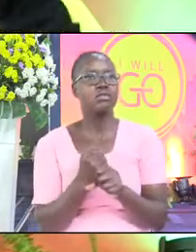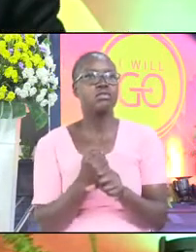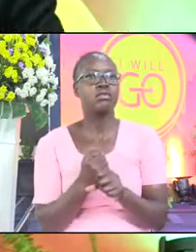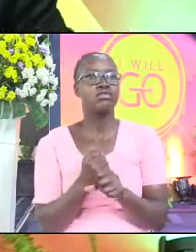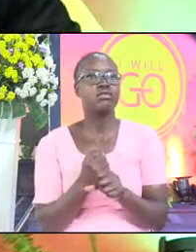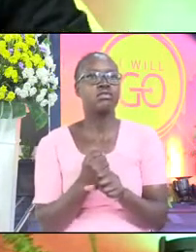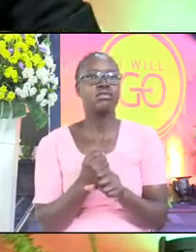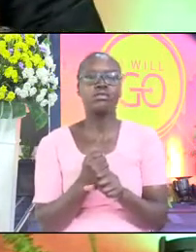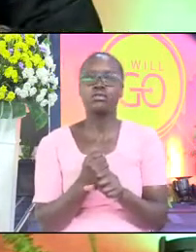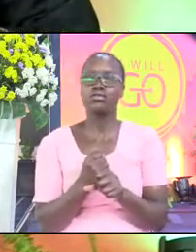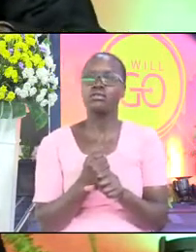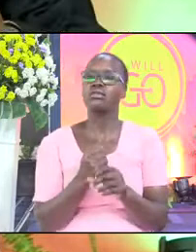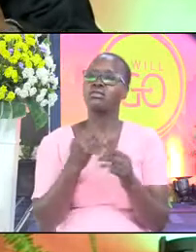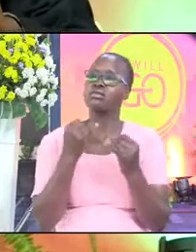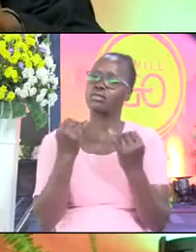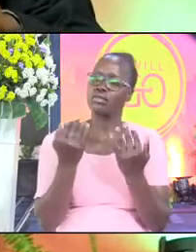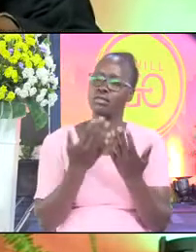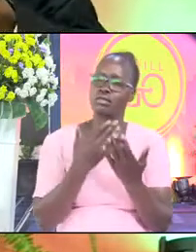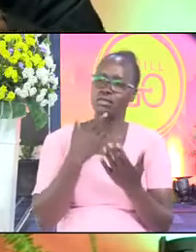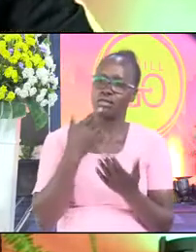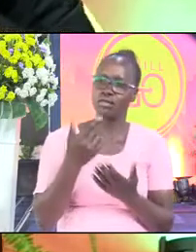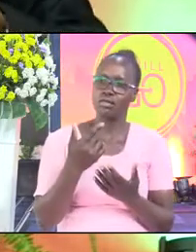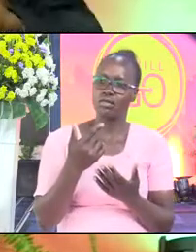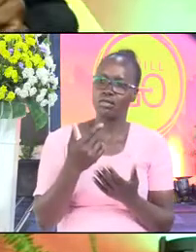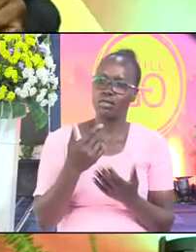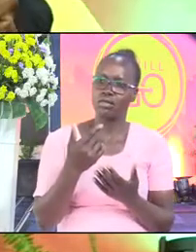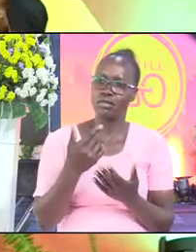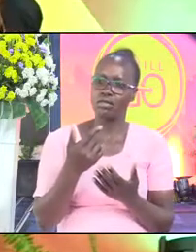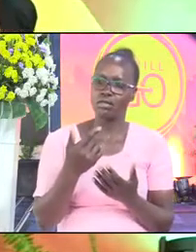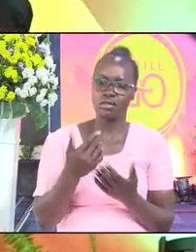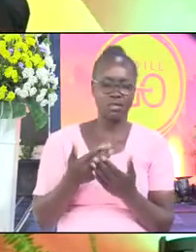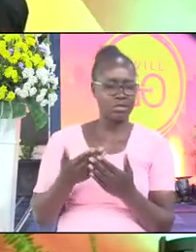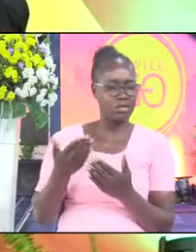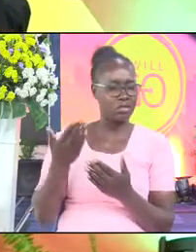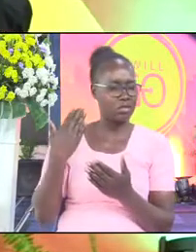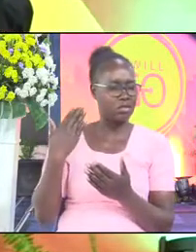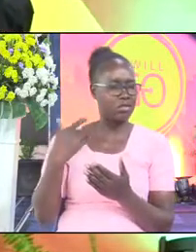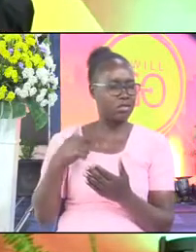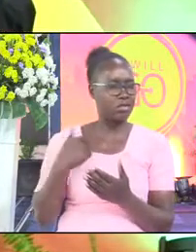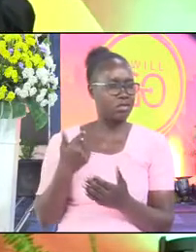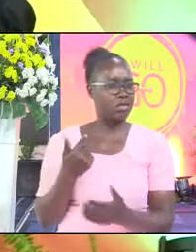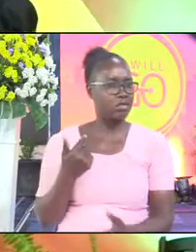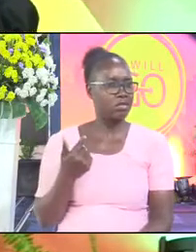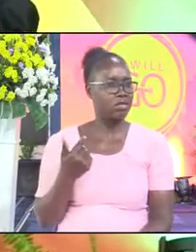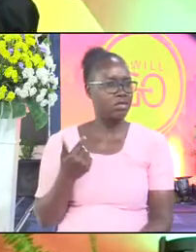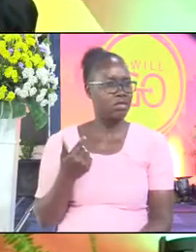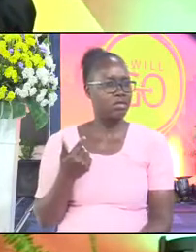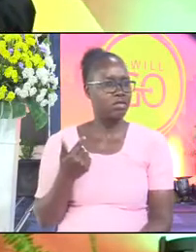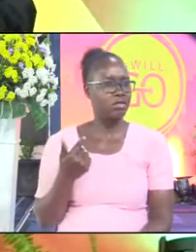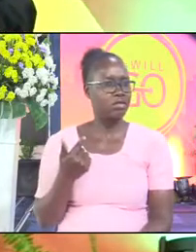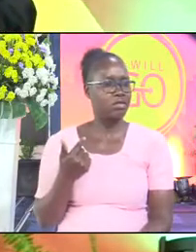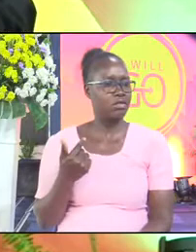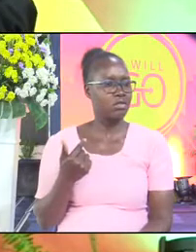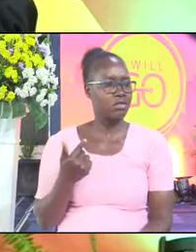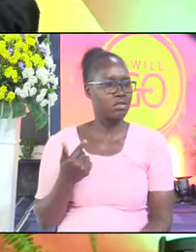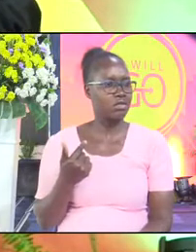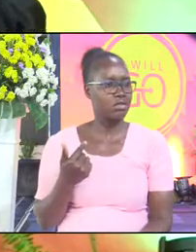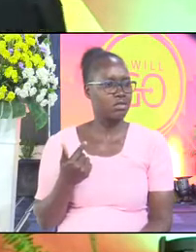he eradicated my prejudice. If you can't say amen, say